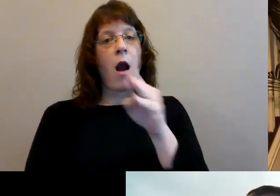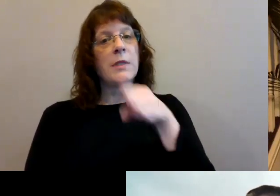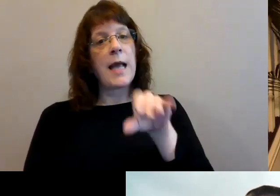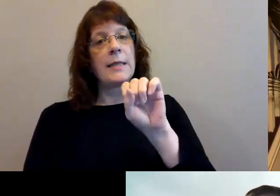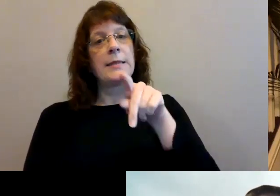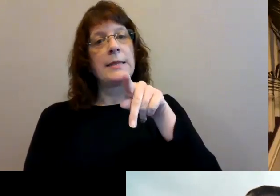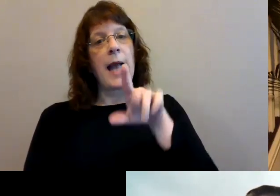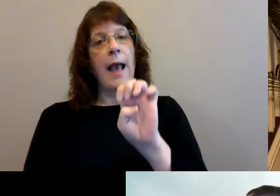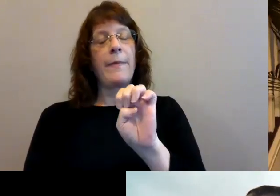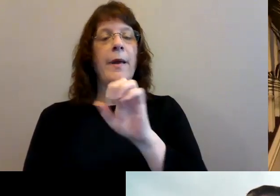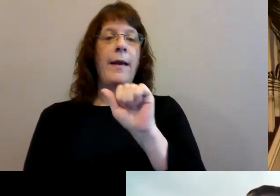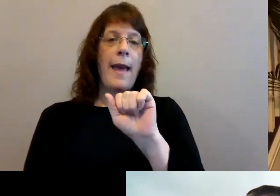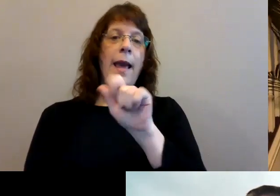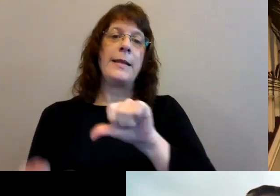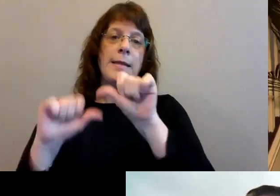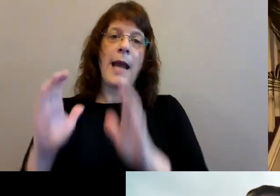patreon.com/SkypeAScientist or